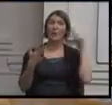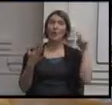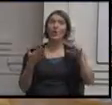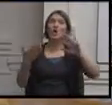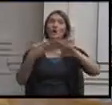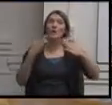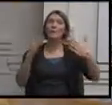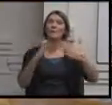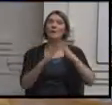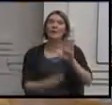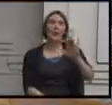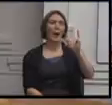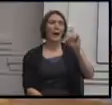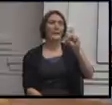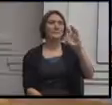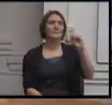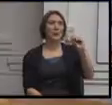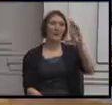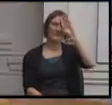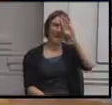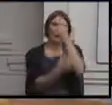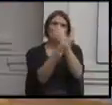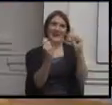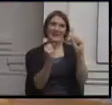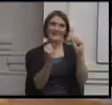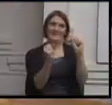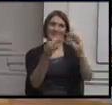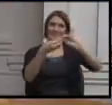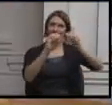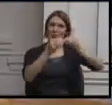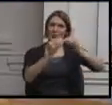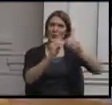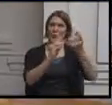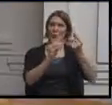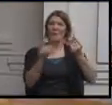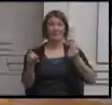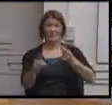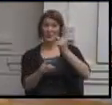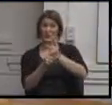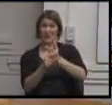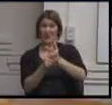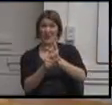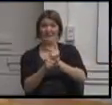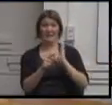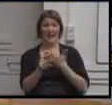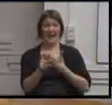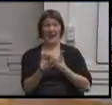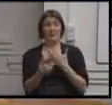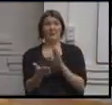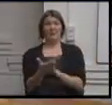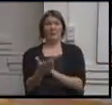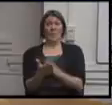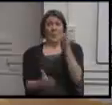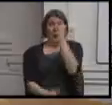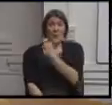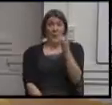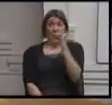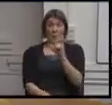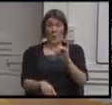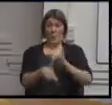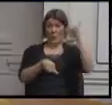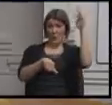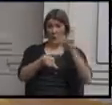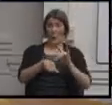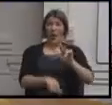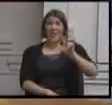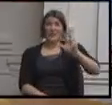community's ISO rating. As Mike pointed out, the town of Brattleboro has a commendable ISO rating of